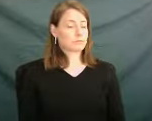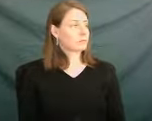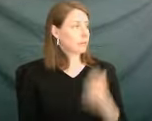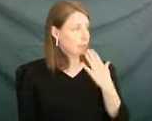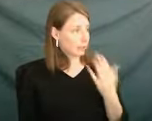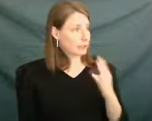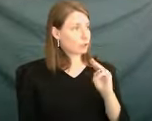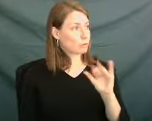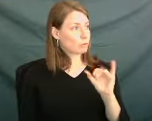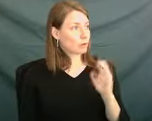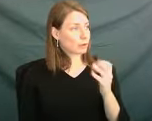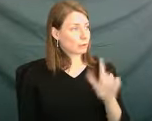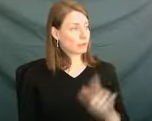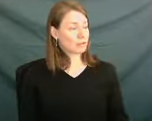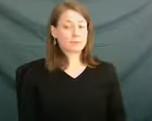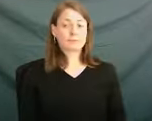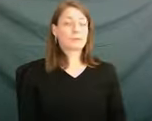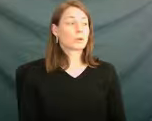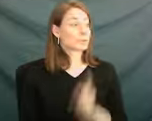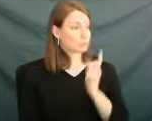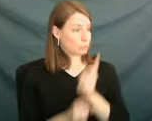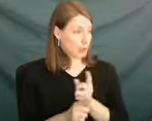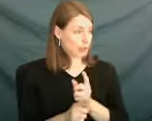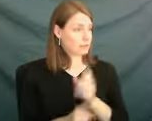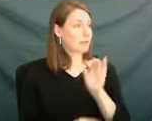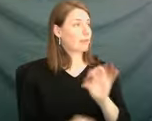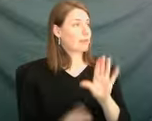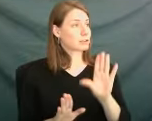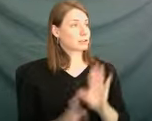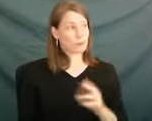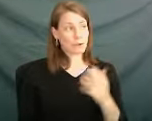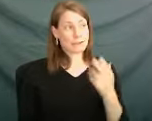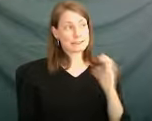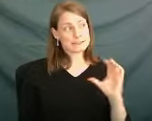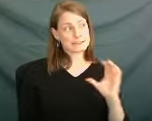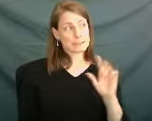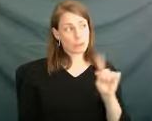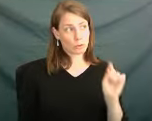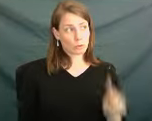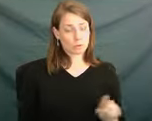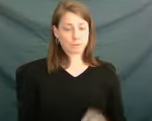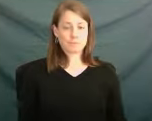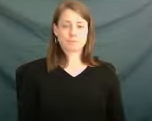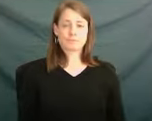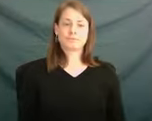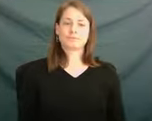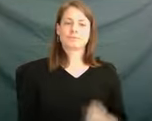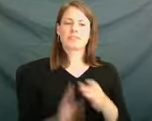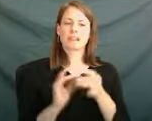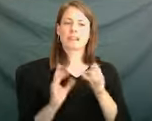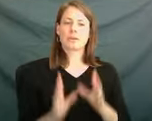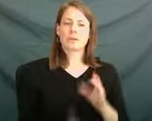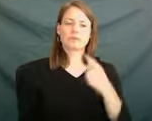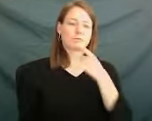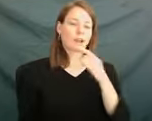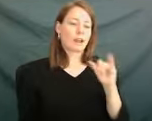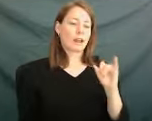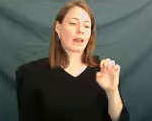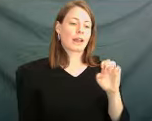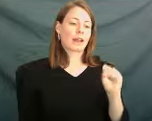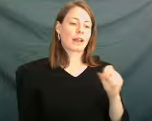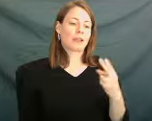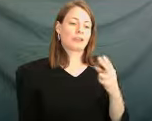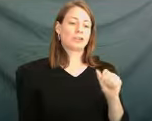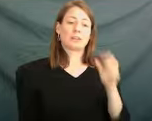Aisha decides to be more explicit about what she expects of her students, sharing her insights into what makes an independent learner.